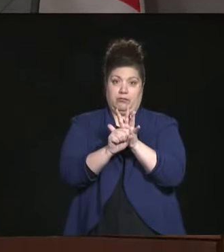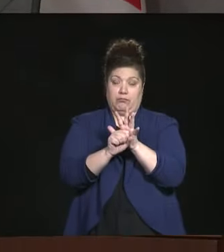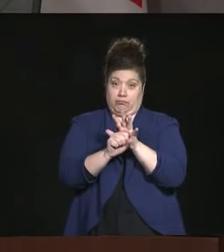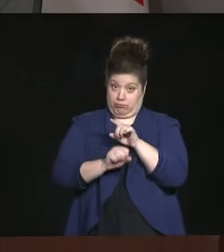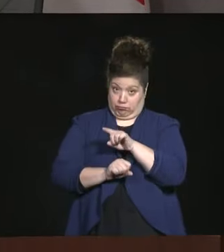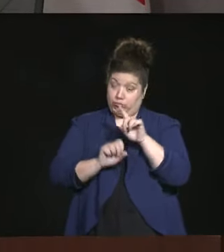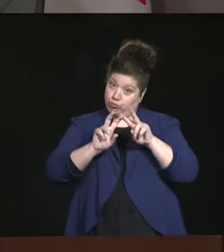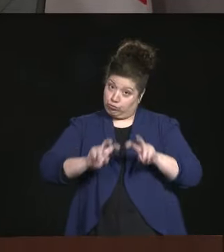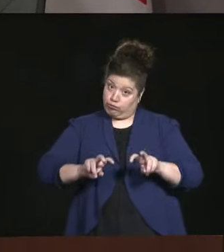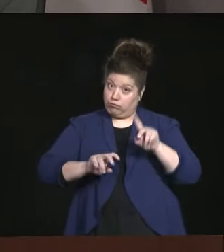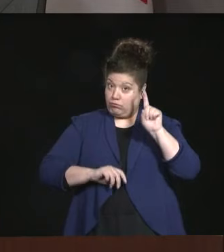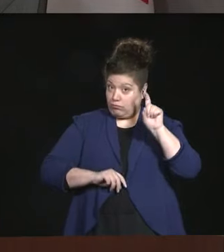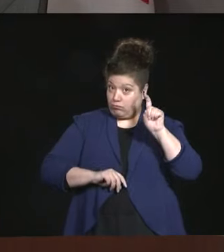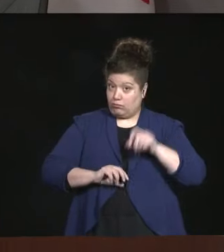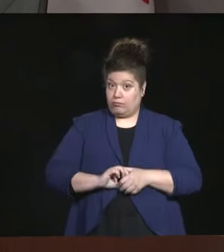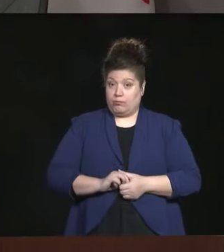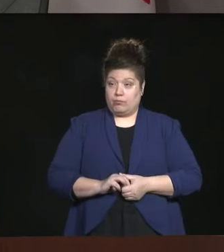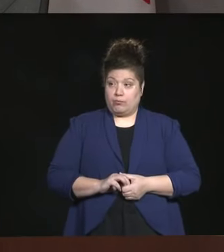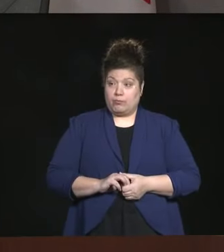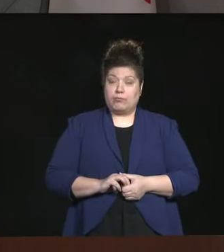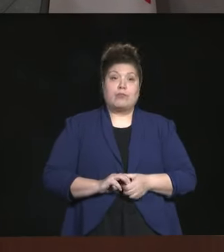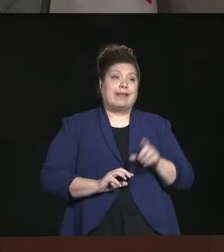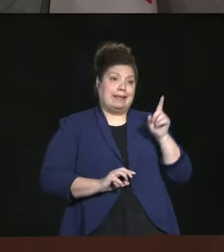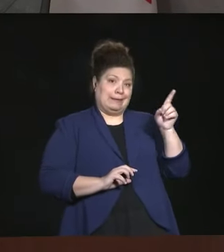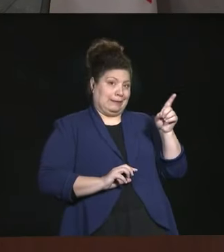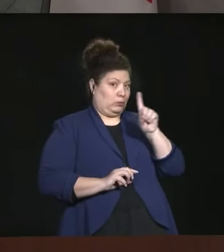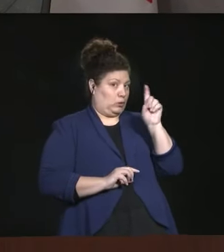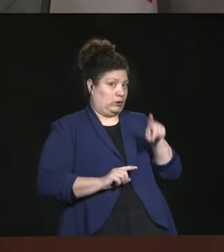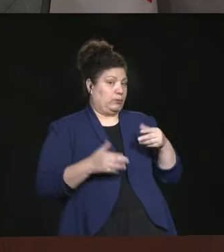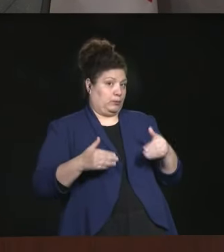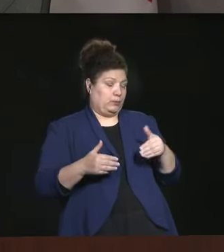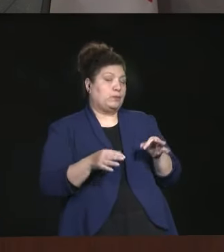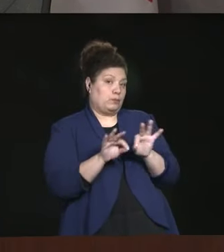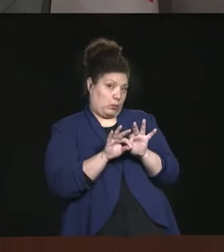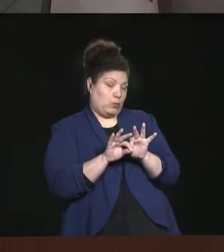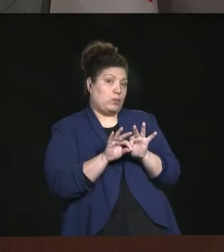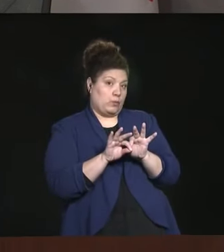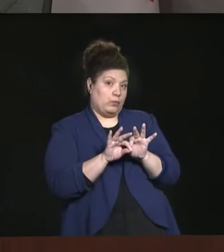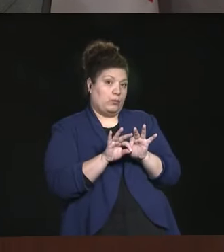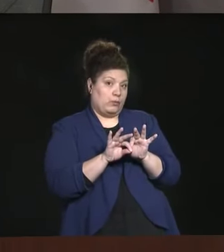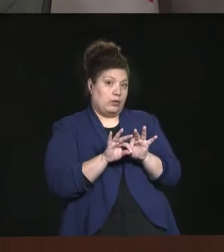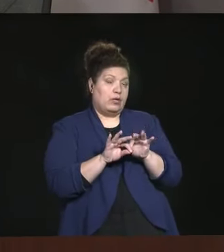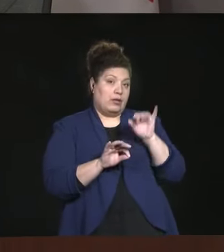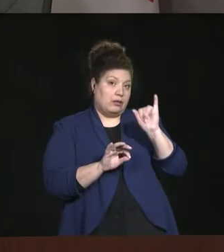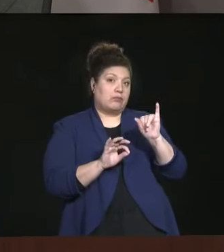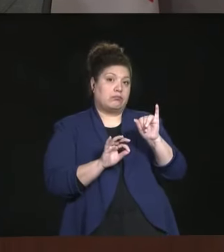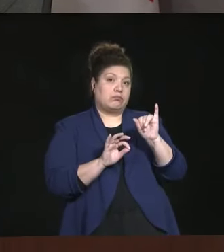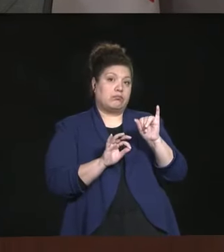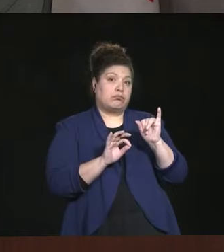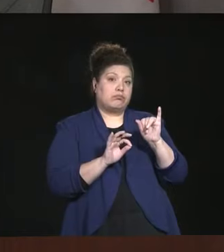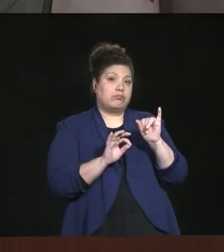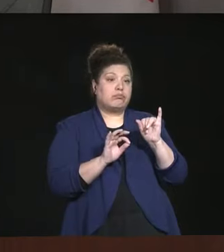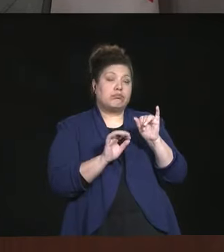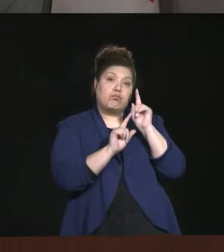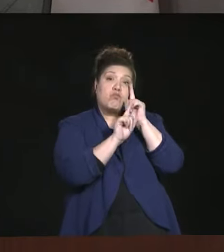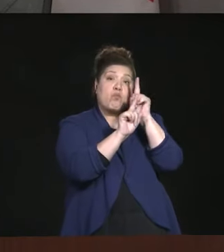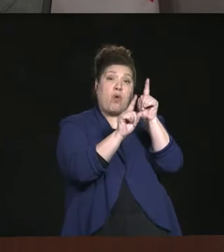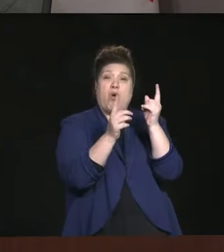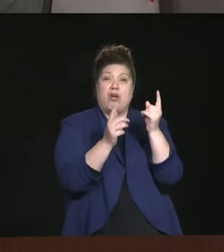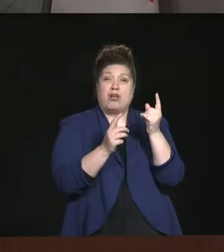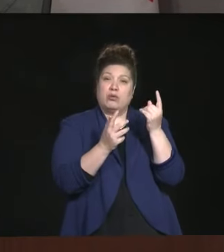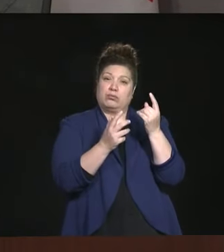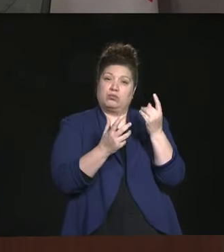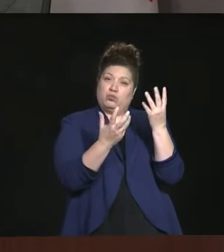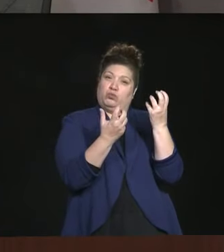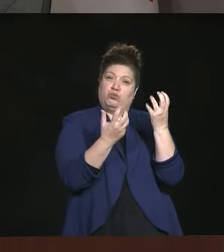Yeah, that's a very important question, and it is part of the data that we wish to get confirmed by the province and territory, so we're